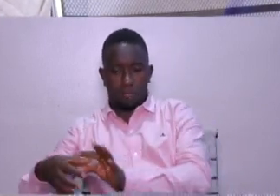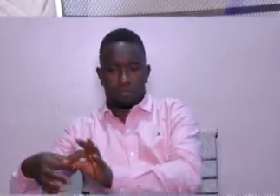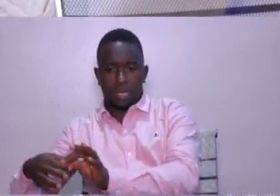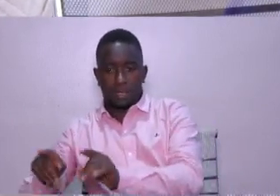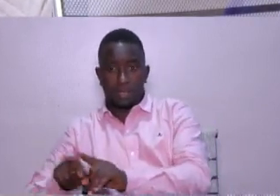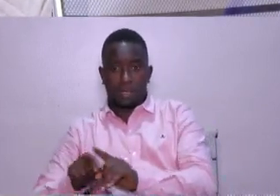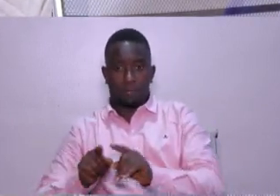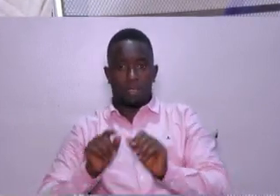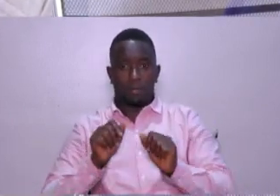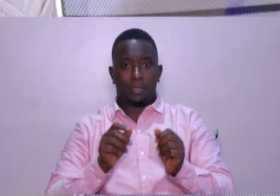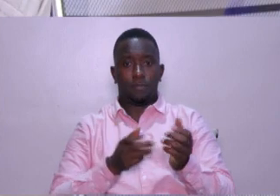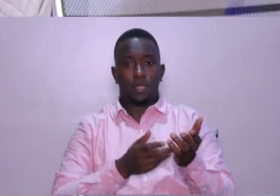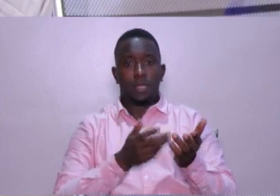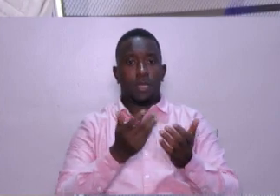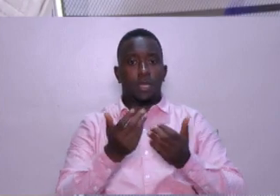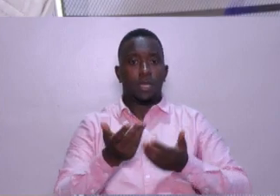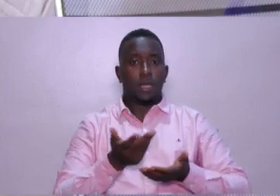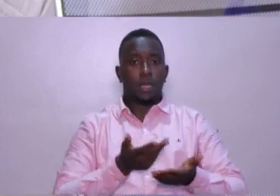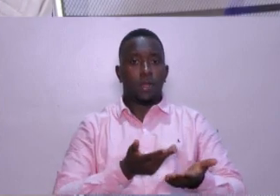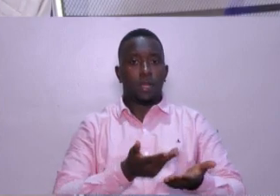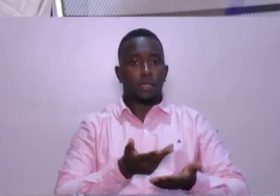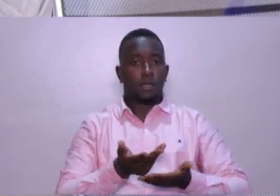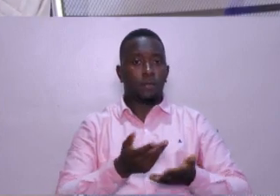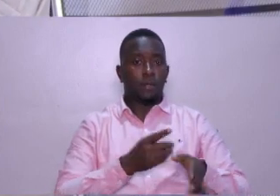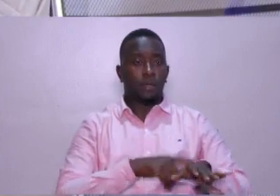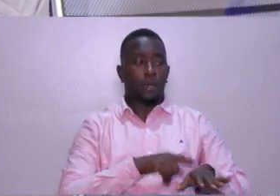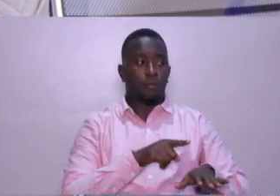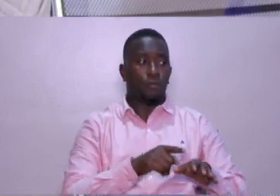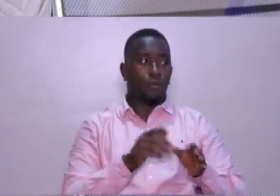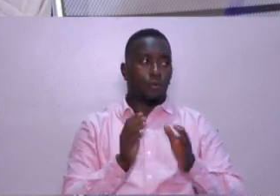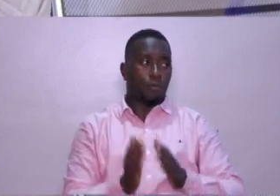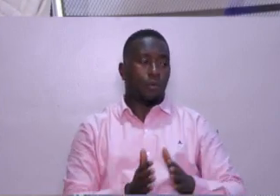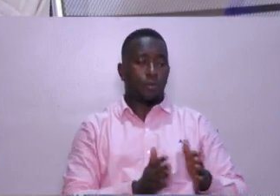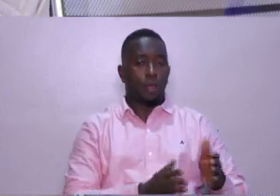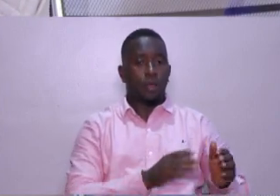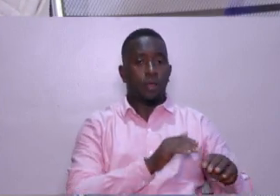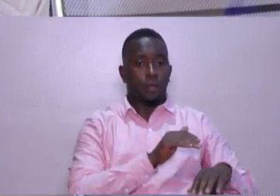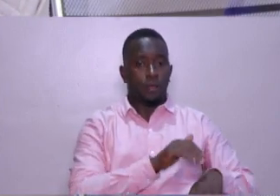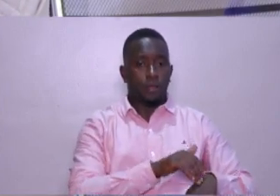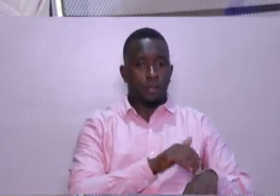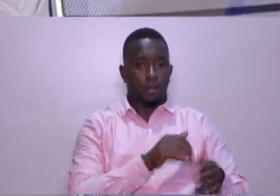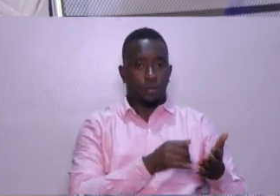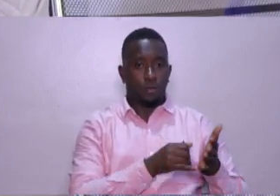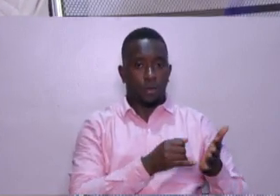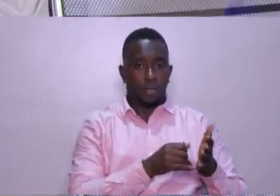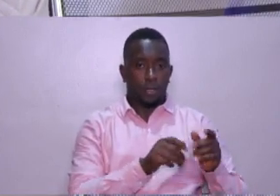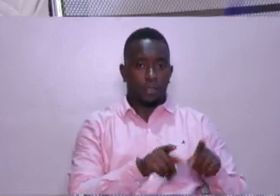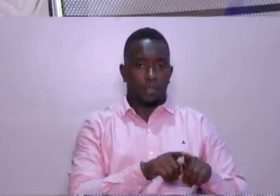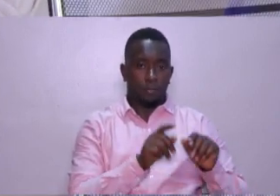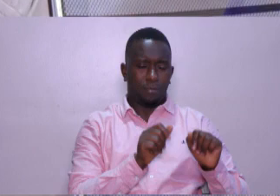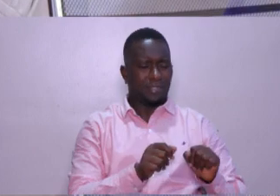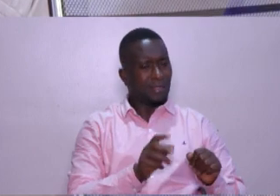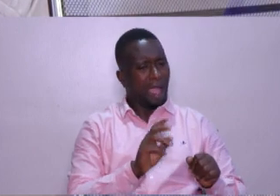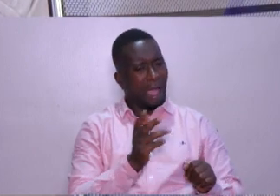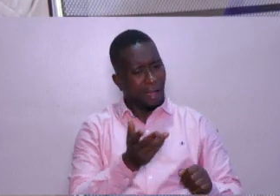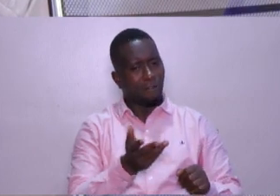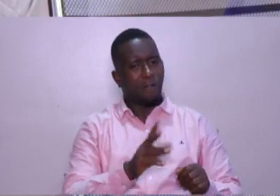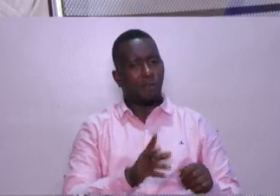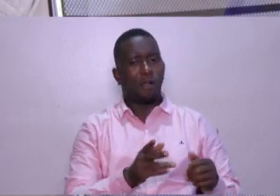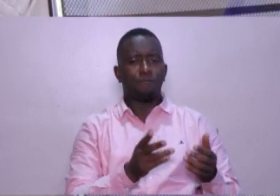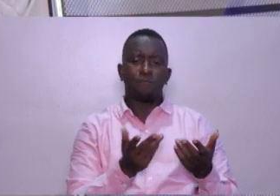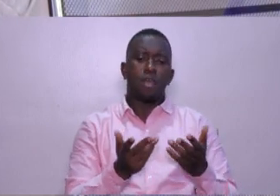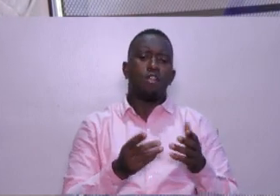I realized that even as we prepare the scriptural content, we should be able to make it narrative in its own self